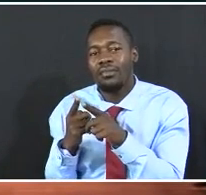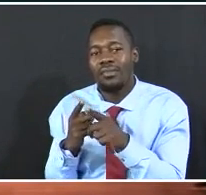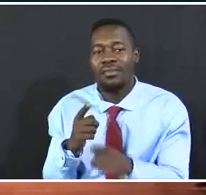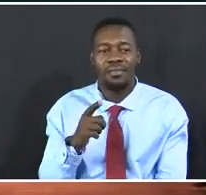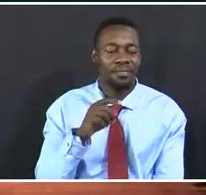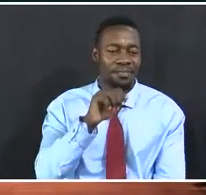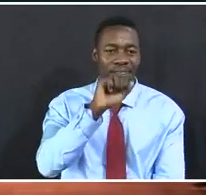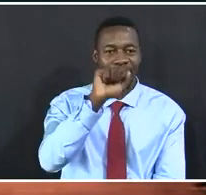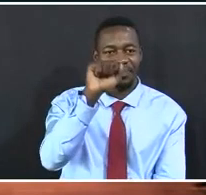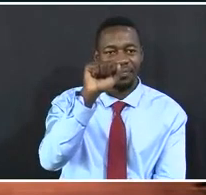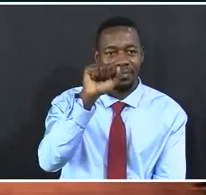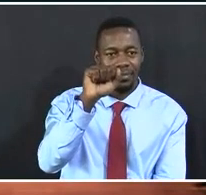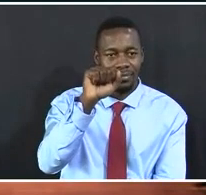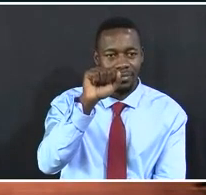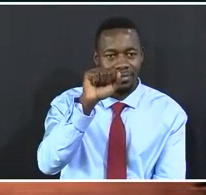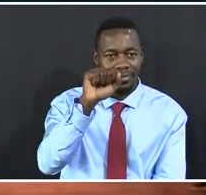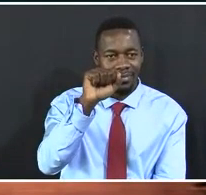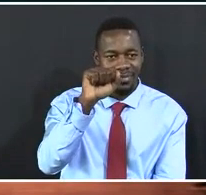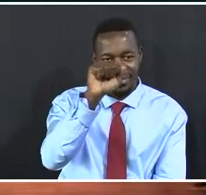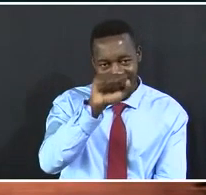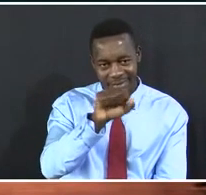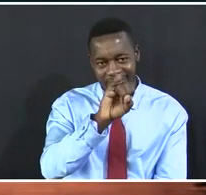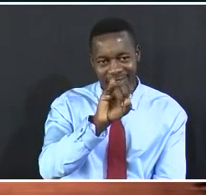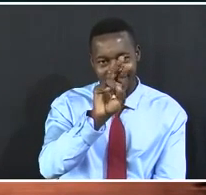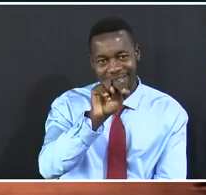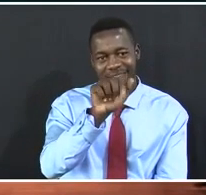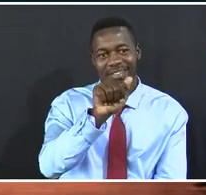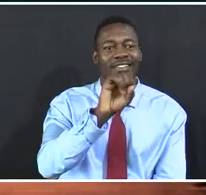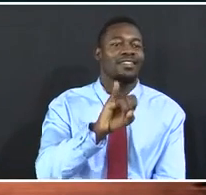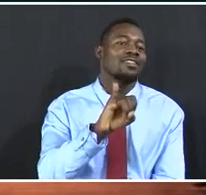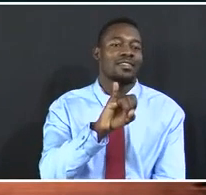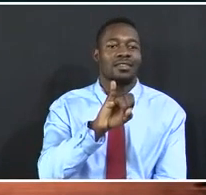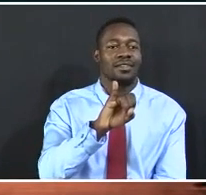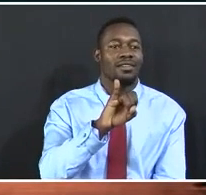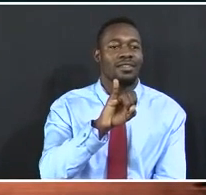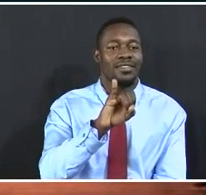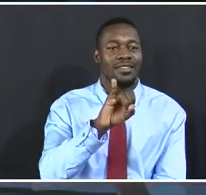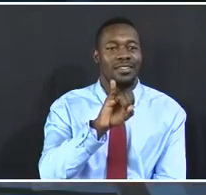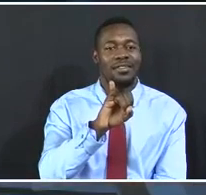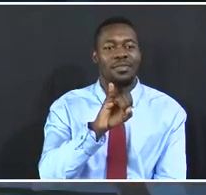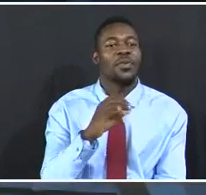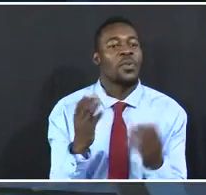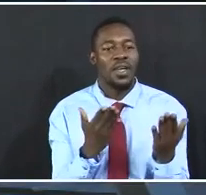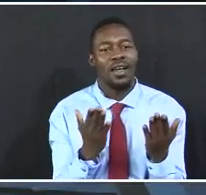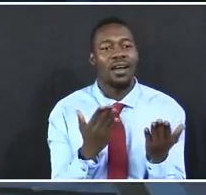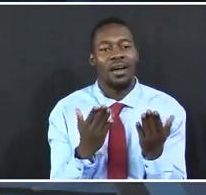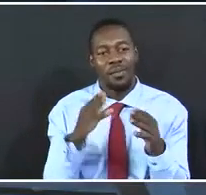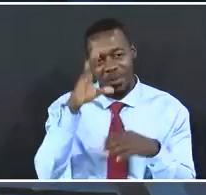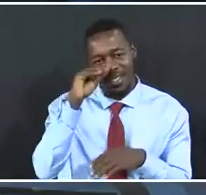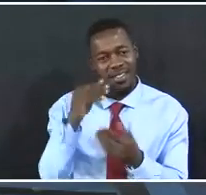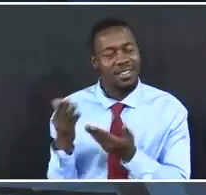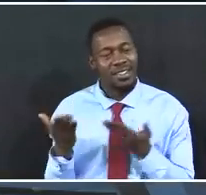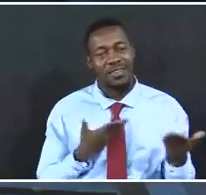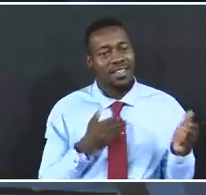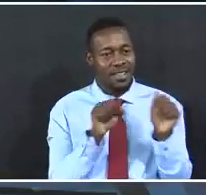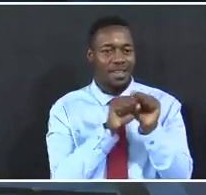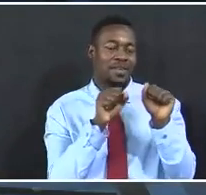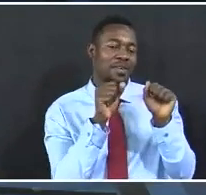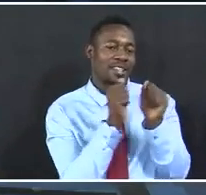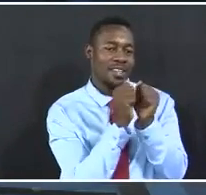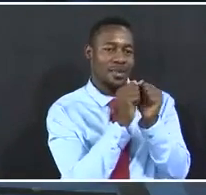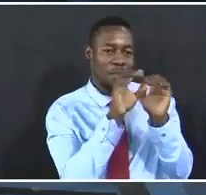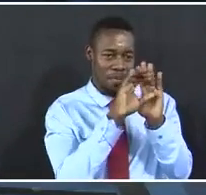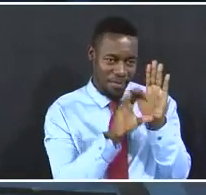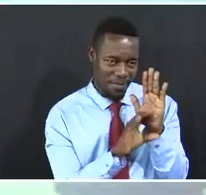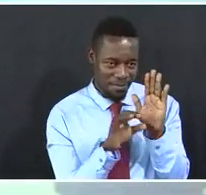earth. All these verses may have different meaning depending on the context, but there's something that is